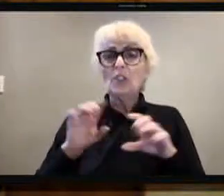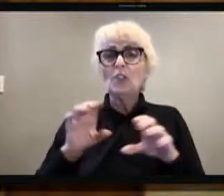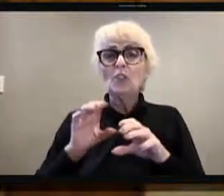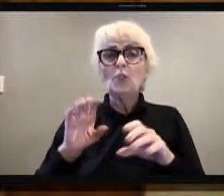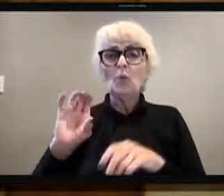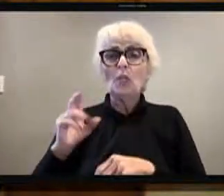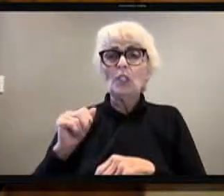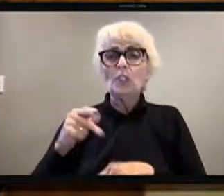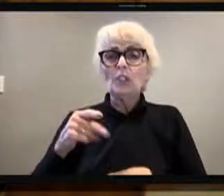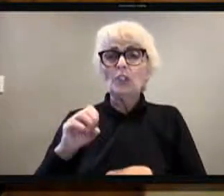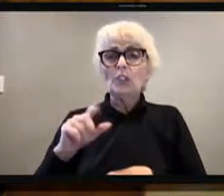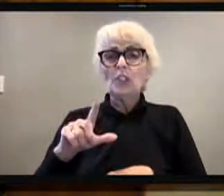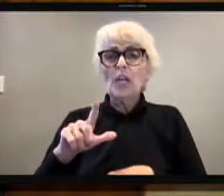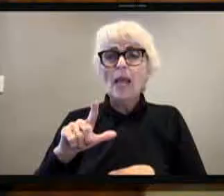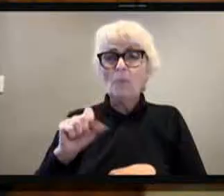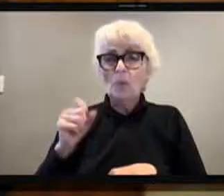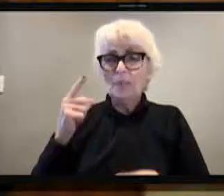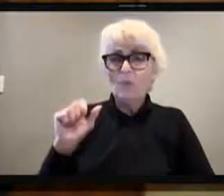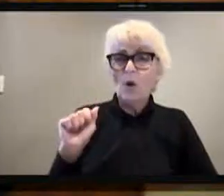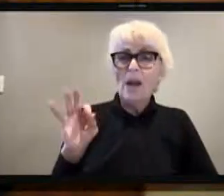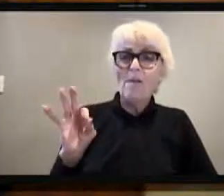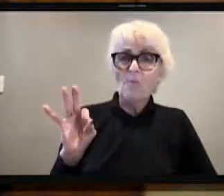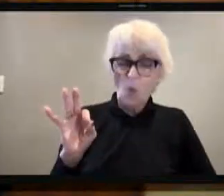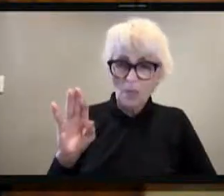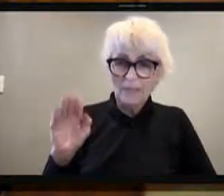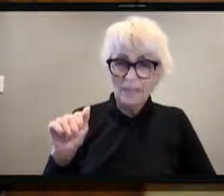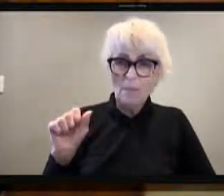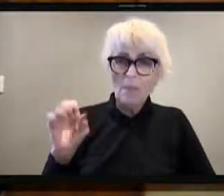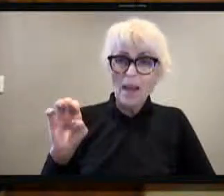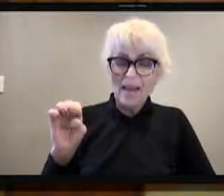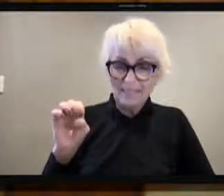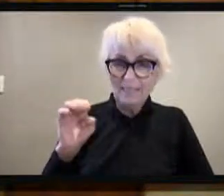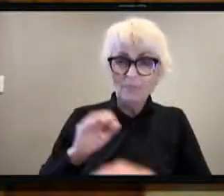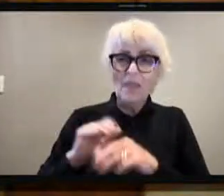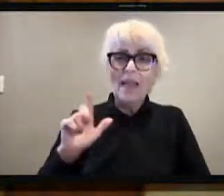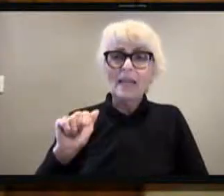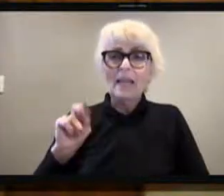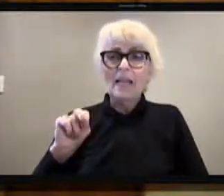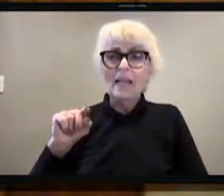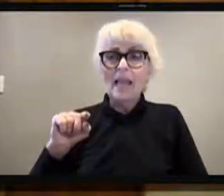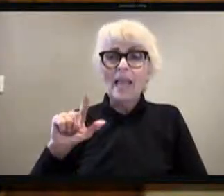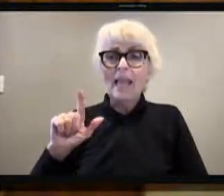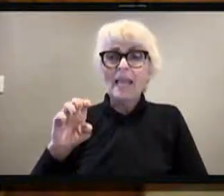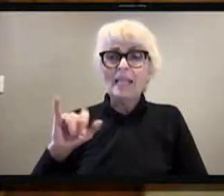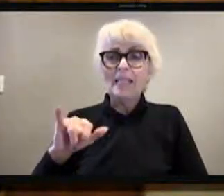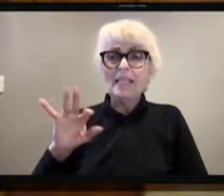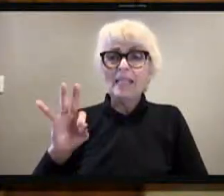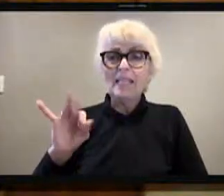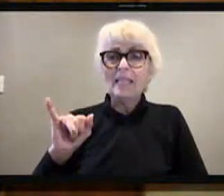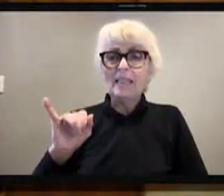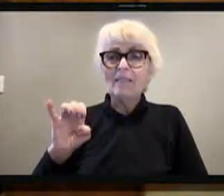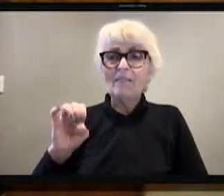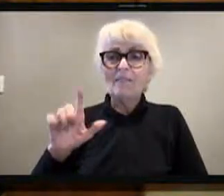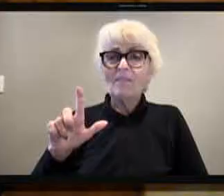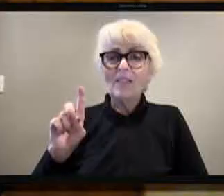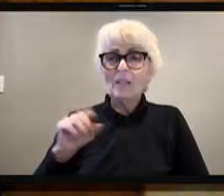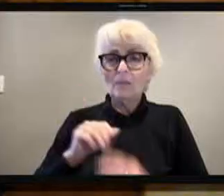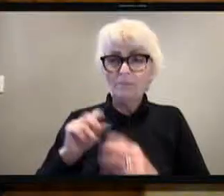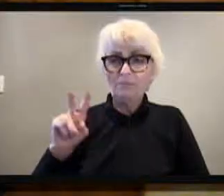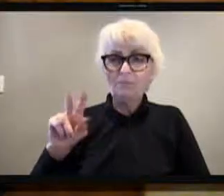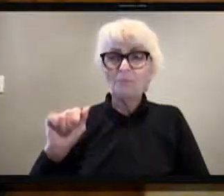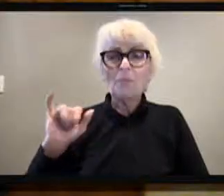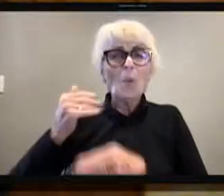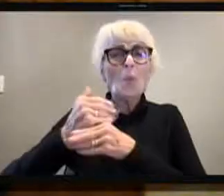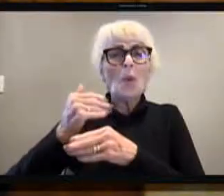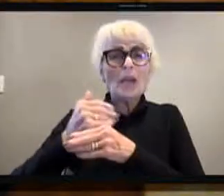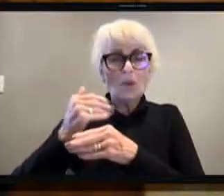chapels for the Air Force Base at Langley Field in Virginia. The windows were created as a memorial to